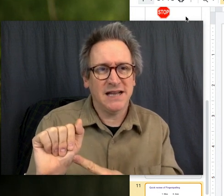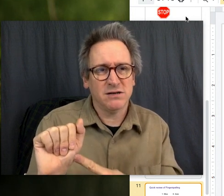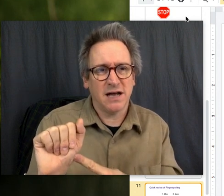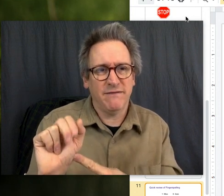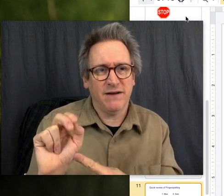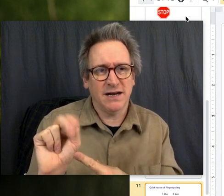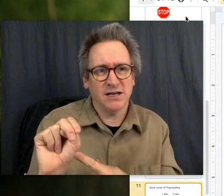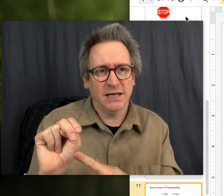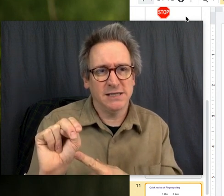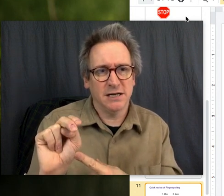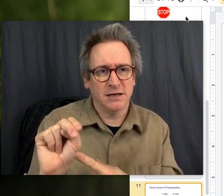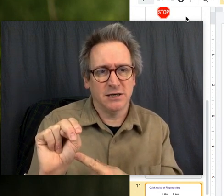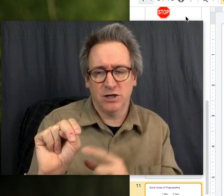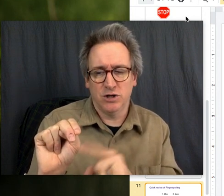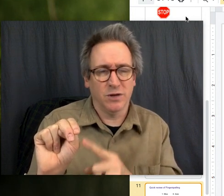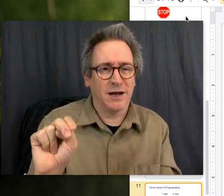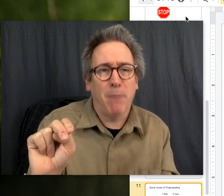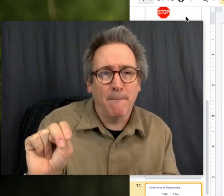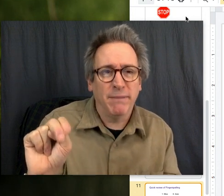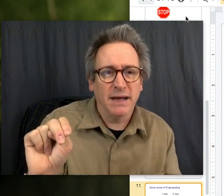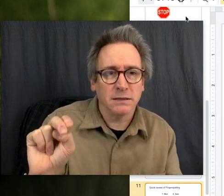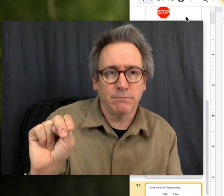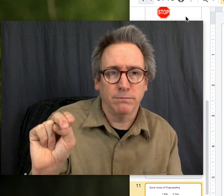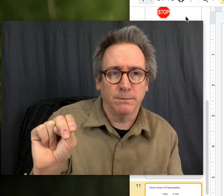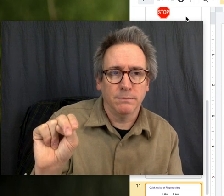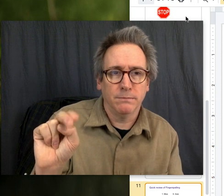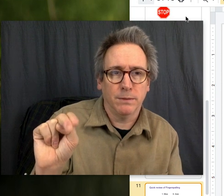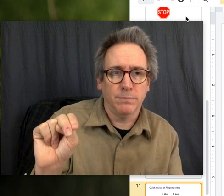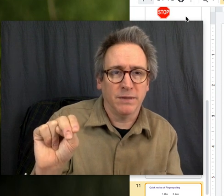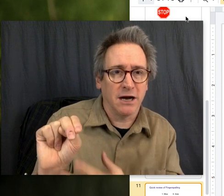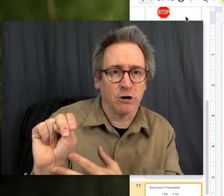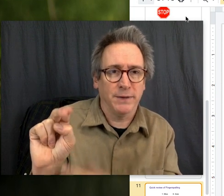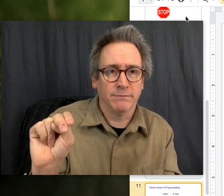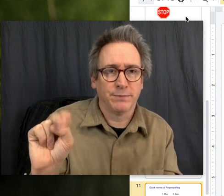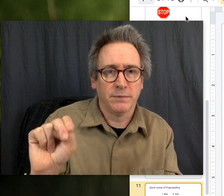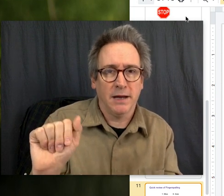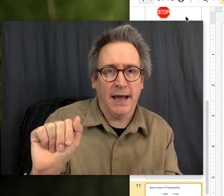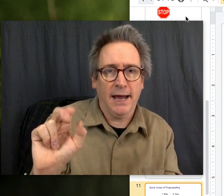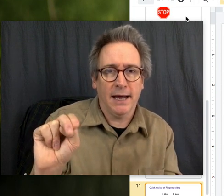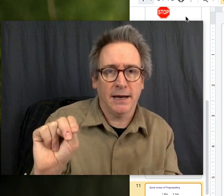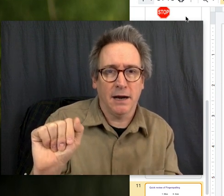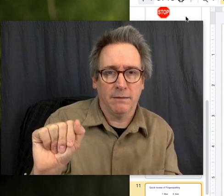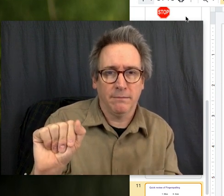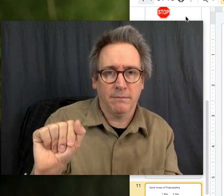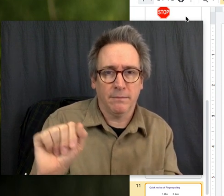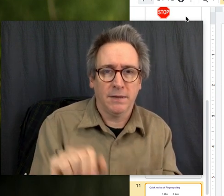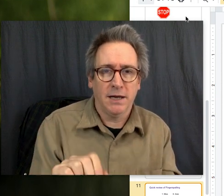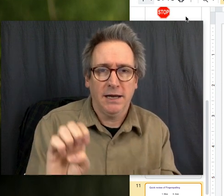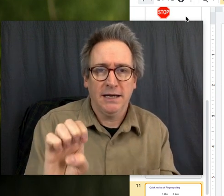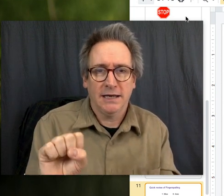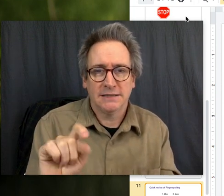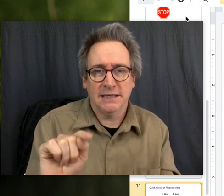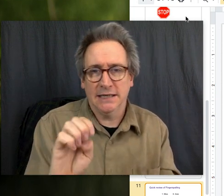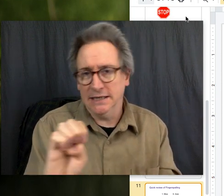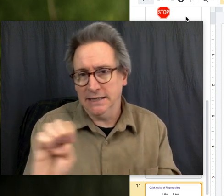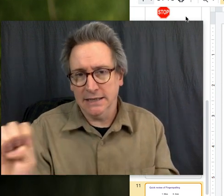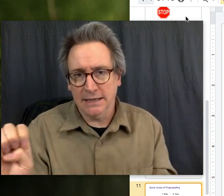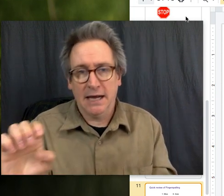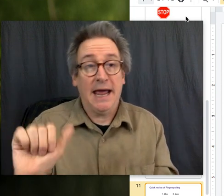Fist letters, I find it's really easy to do like a pump it, bump, bump, bump, bump, like a heartbeat. A-N-N-A.